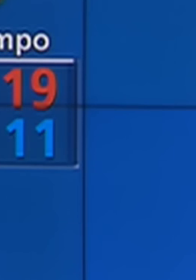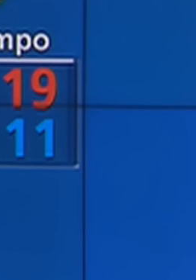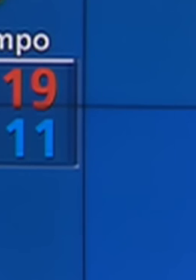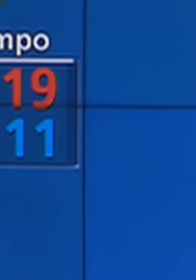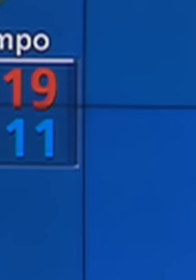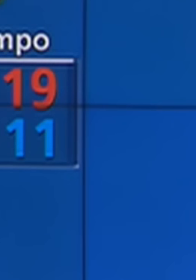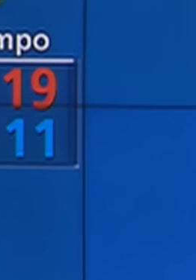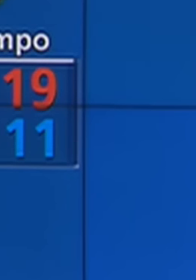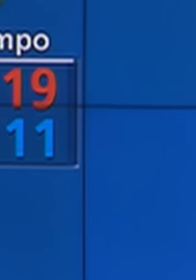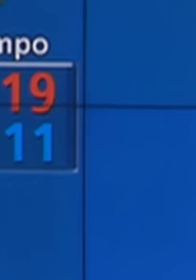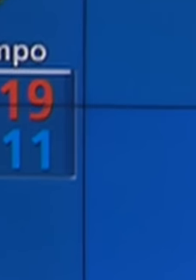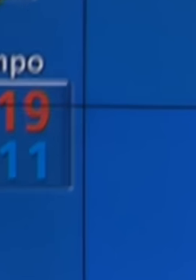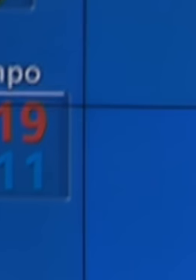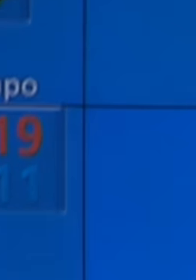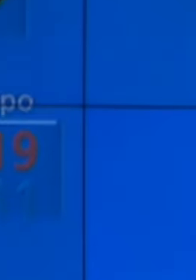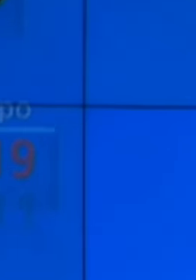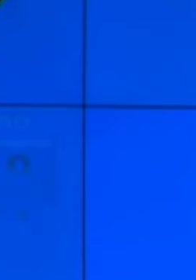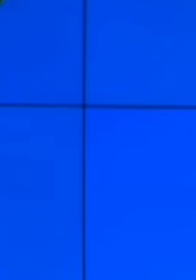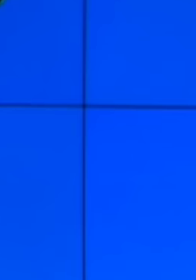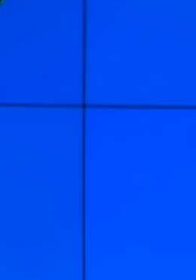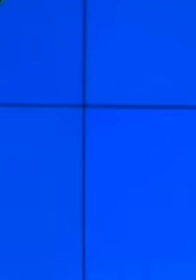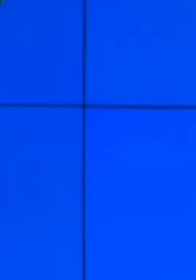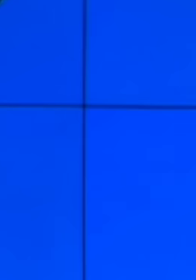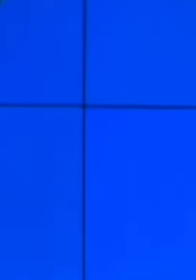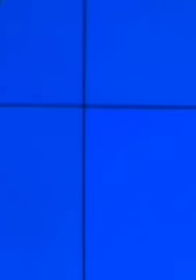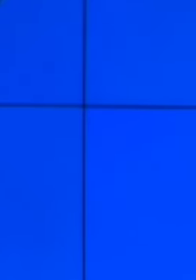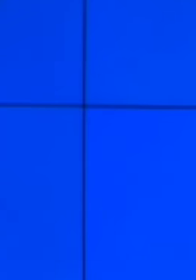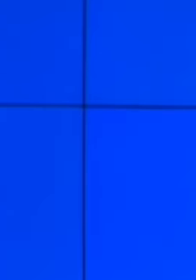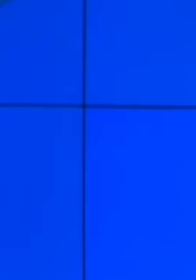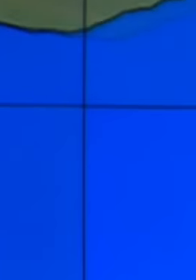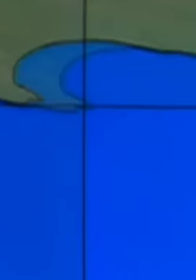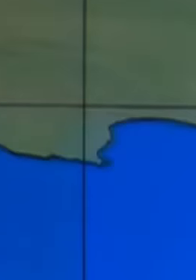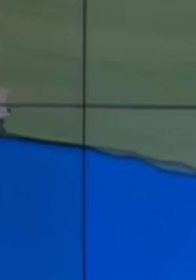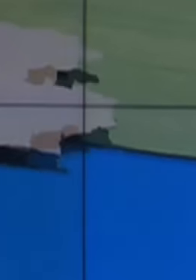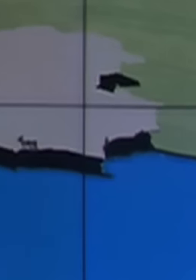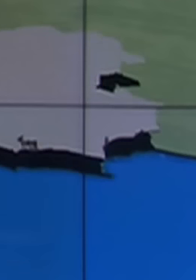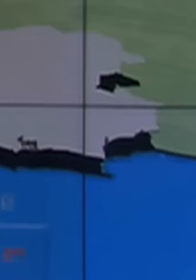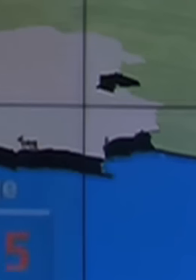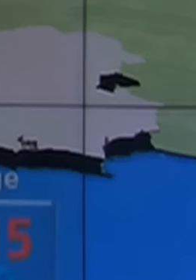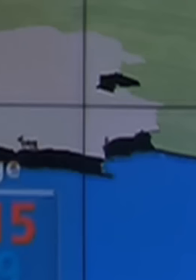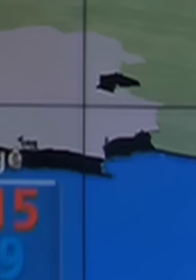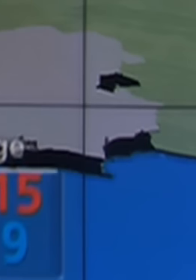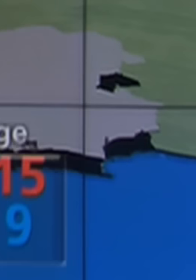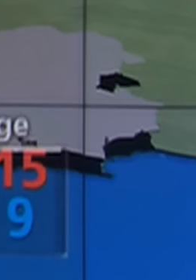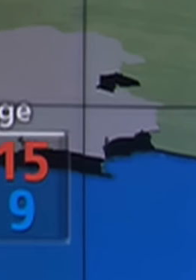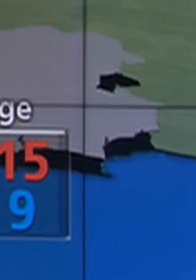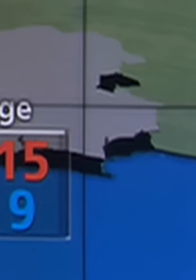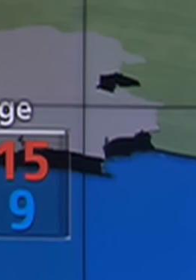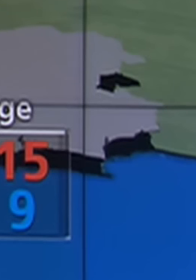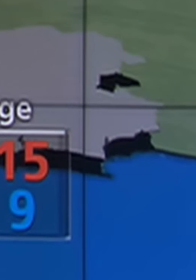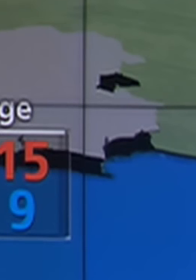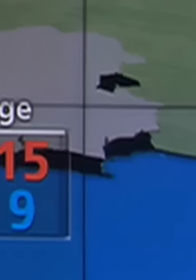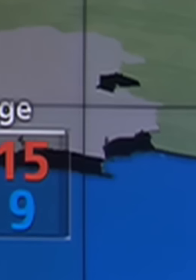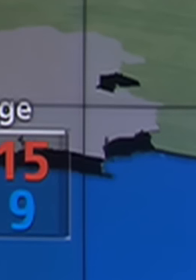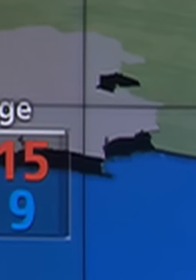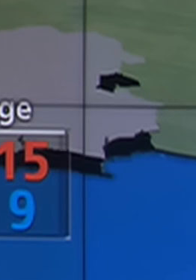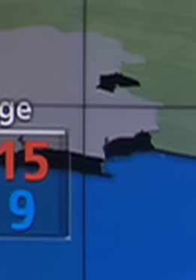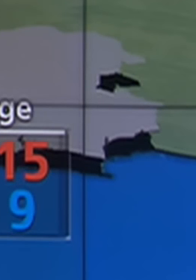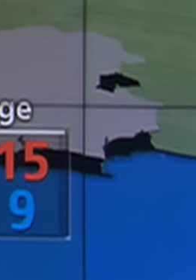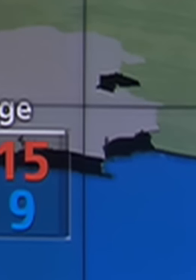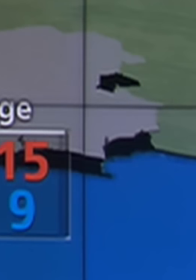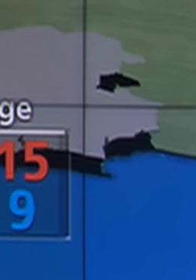o tla hlobate hona ha e sa le Simbagajeno le hona sana seng ka bane re grate tla qala fela ho pedi ho fitla fela ho mashome a mabedi ka fela boholo ba Karapa bo Prima le